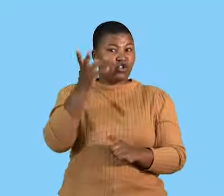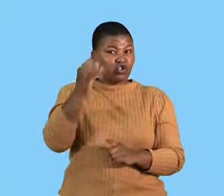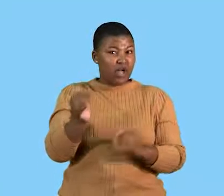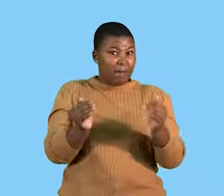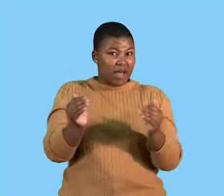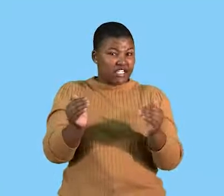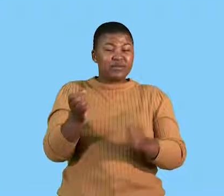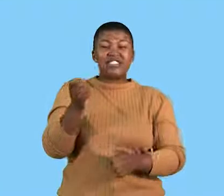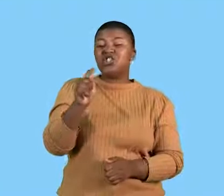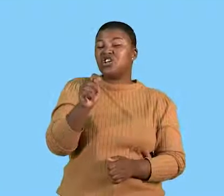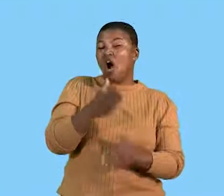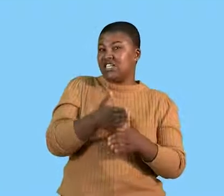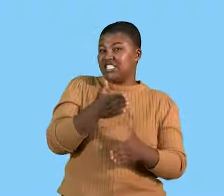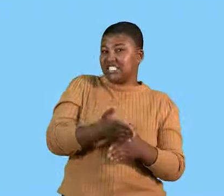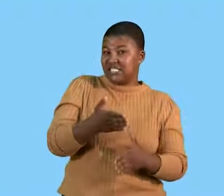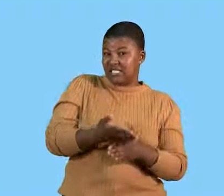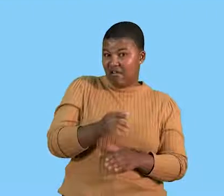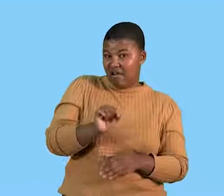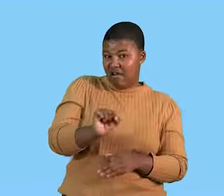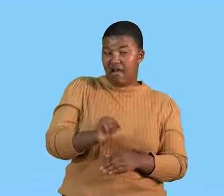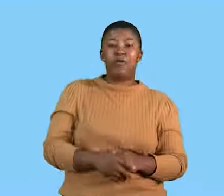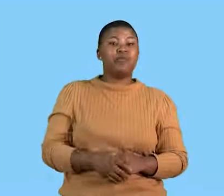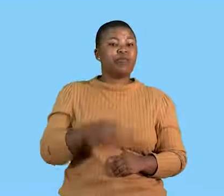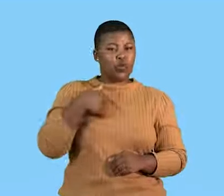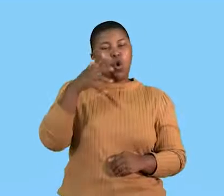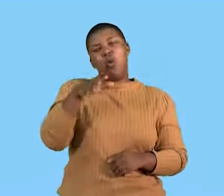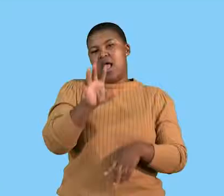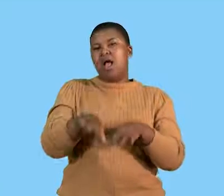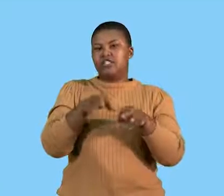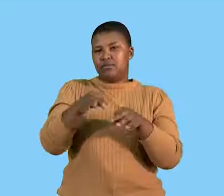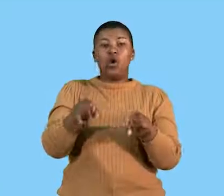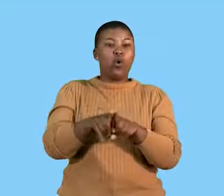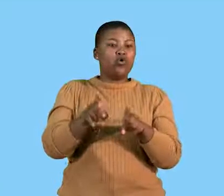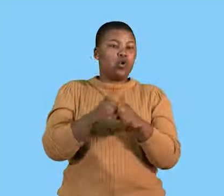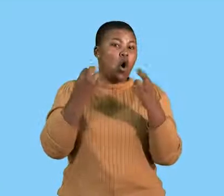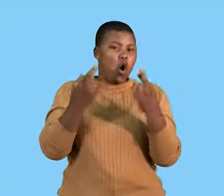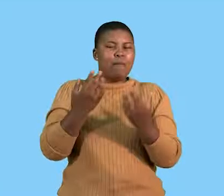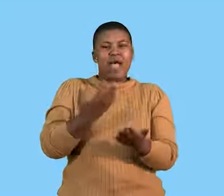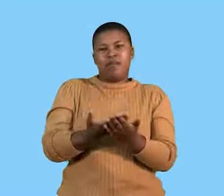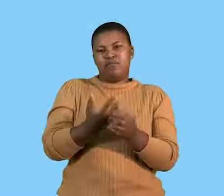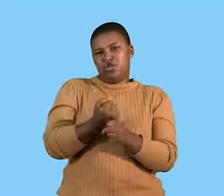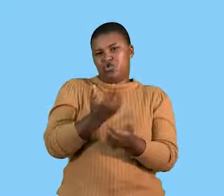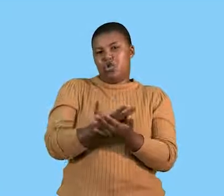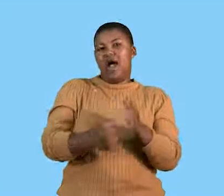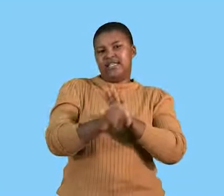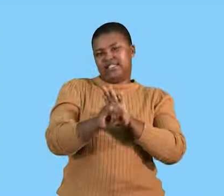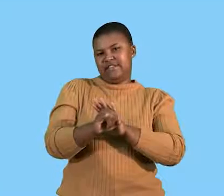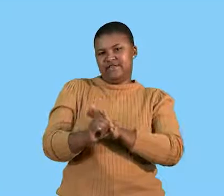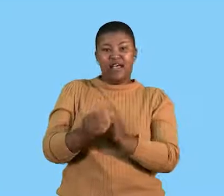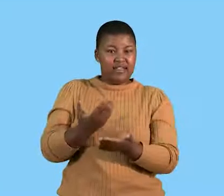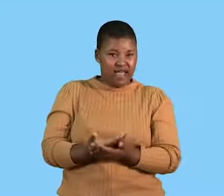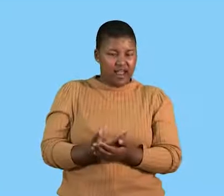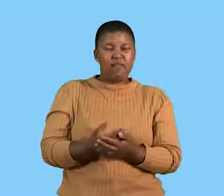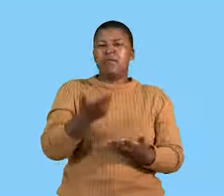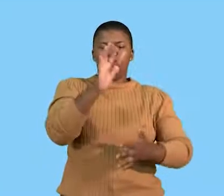management tasks. We will explain them as well as hopefully be able to identify them